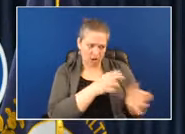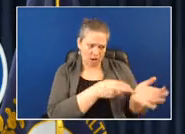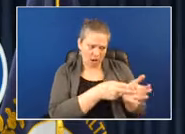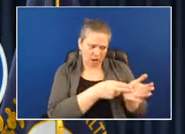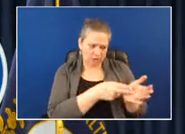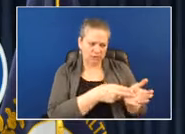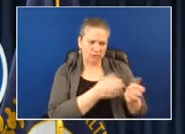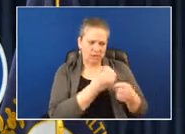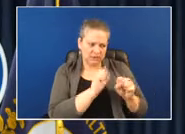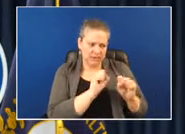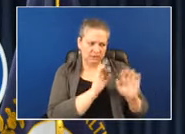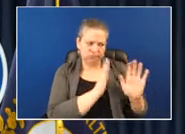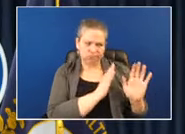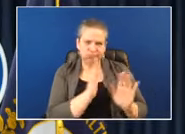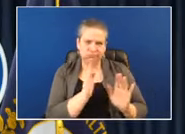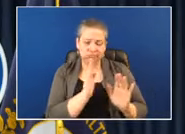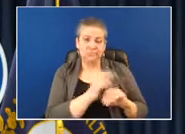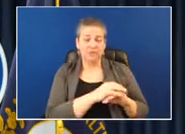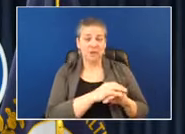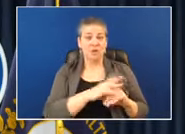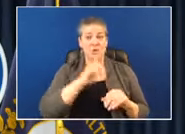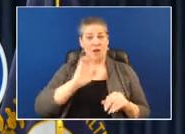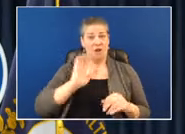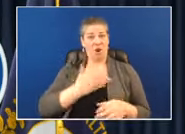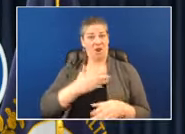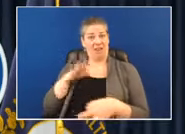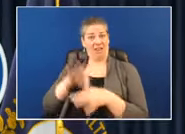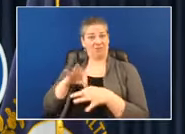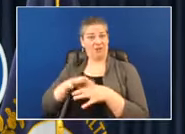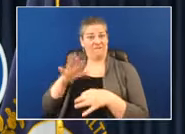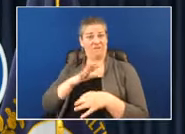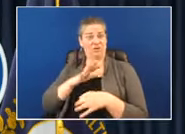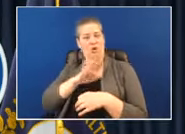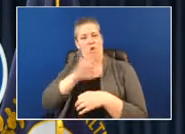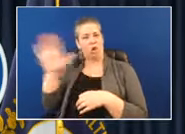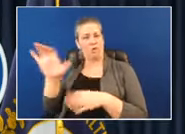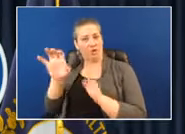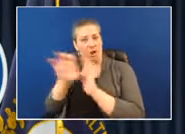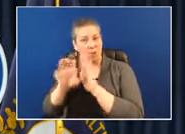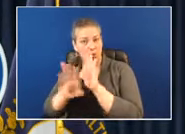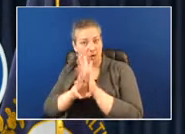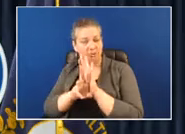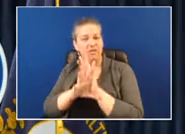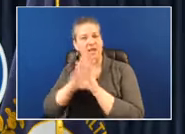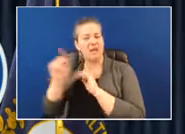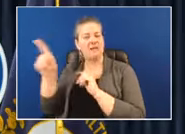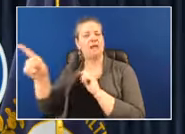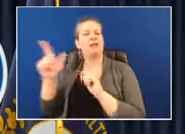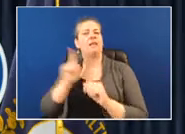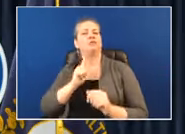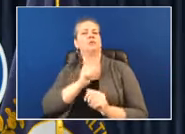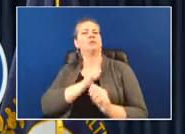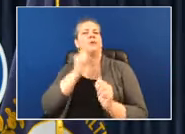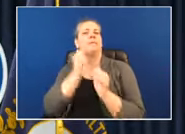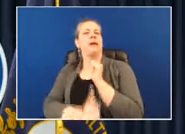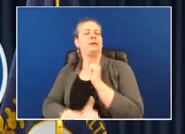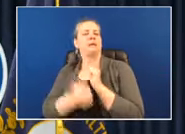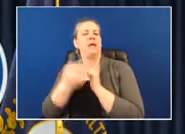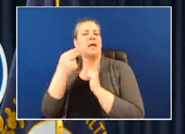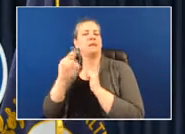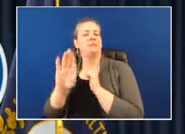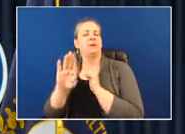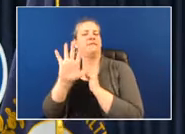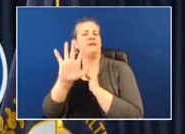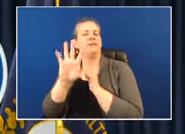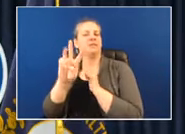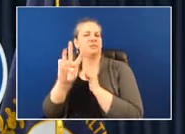is due to the diligence of our election officials across the Commonwealth and the passage of legislation such as House Bill 564 by the